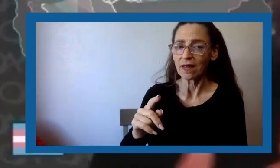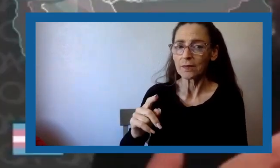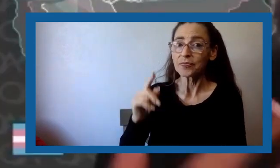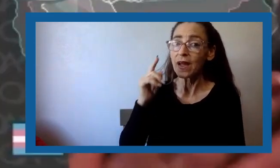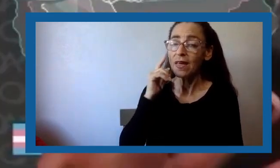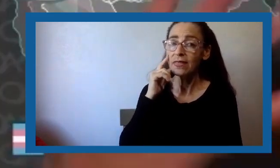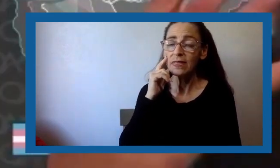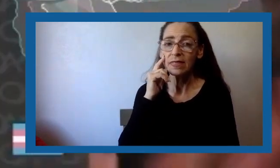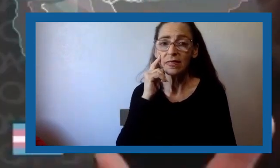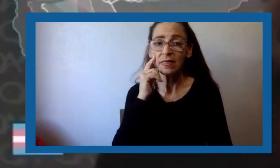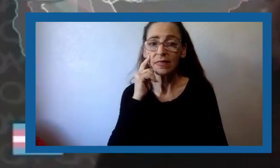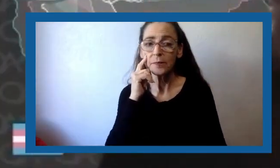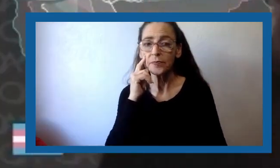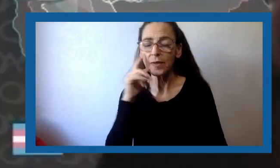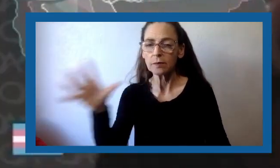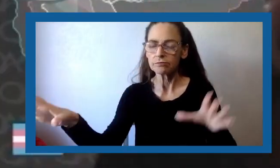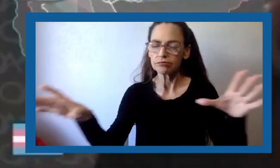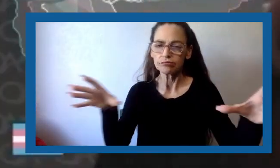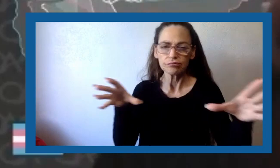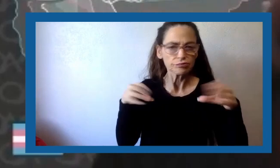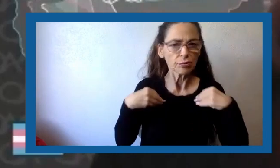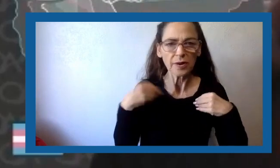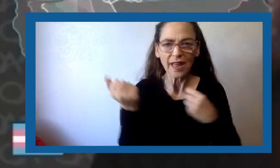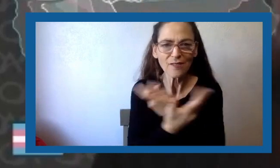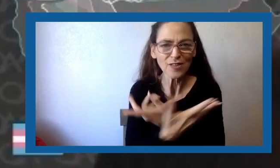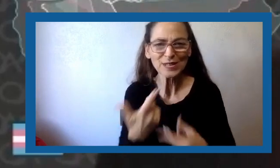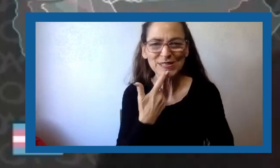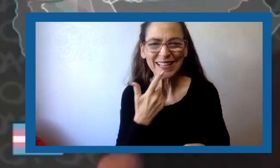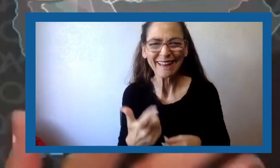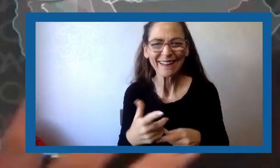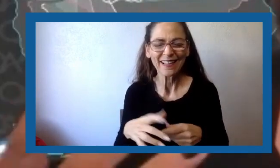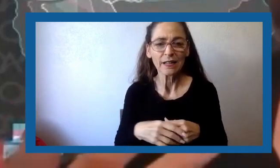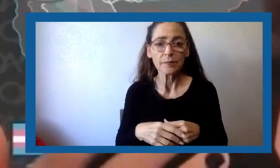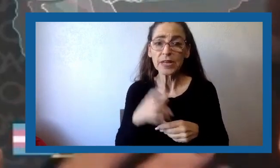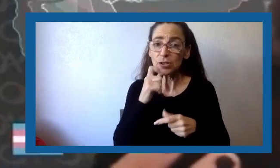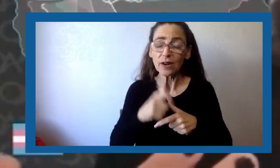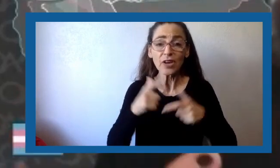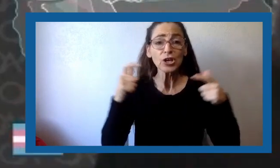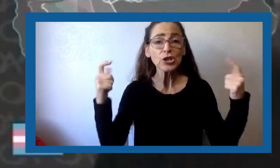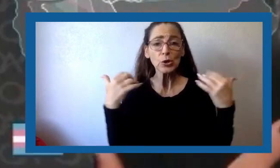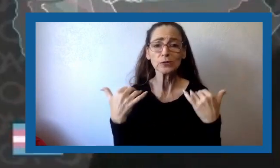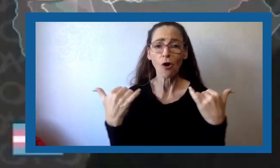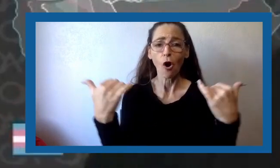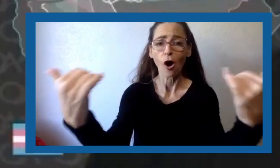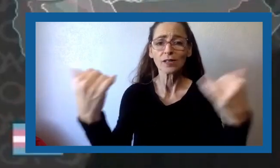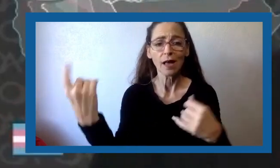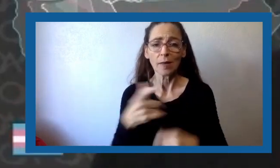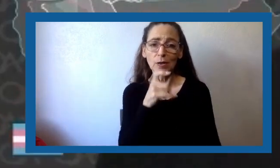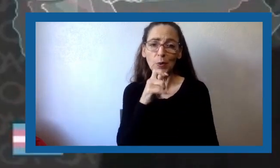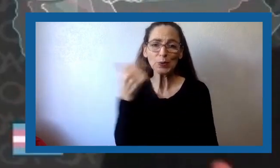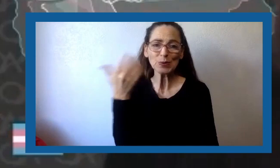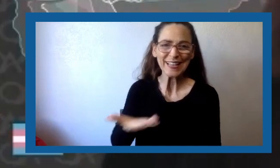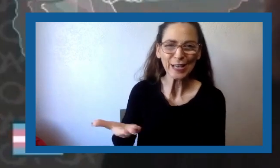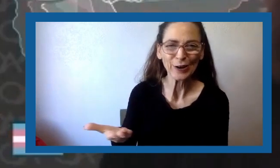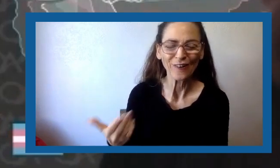think we had, I'm just absorbing everything that you're saying. And I know we don't have a huge audience, and it's always about who is here. And